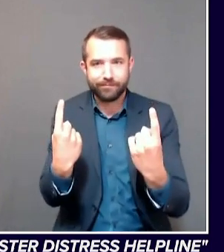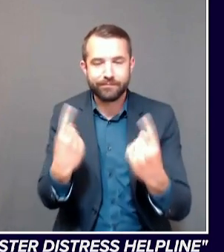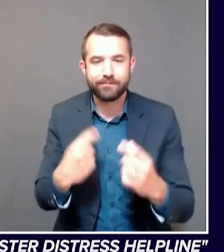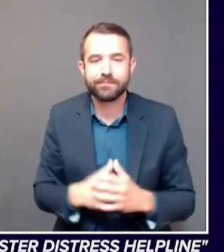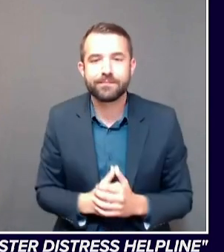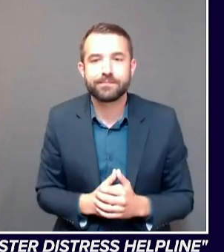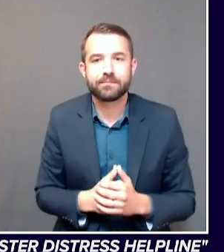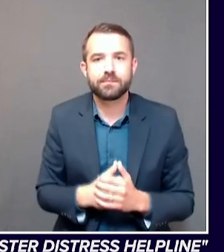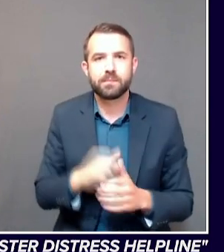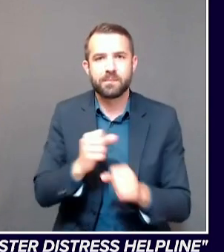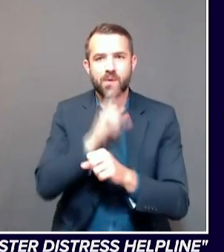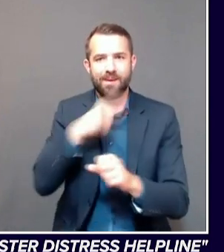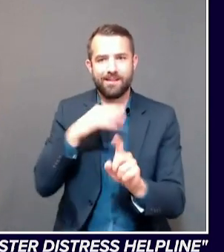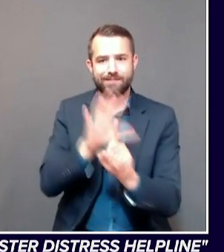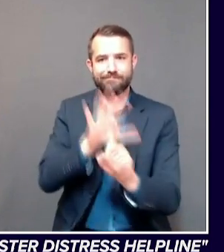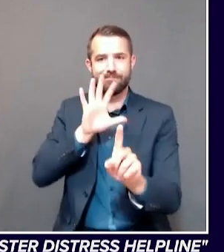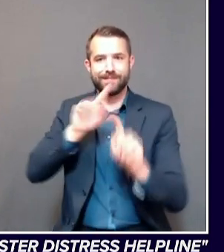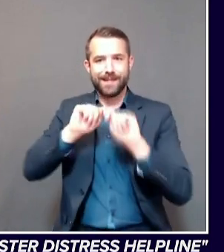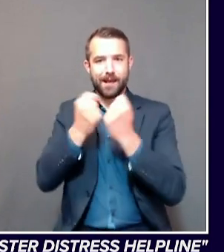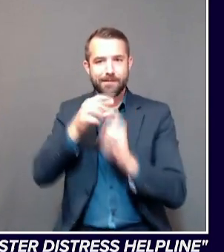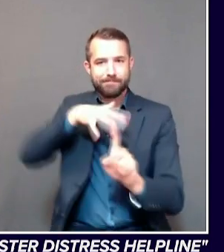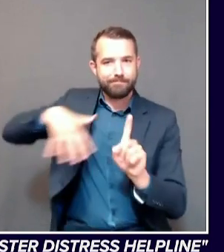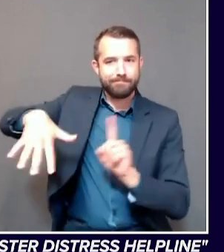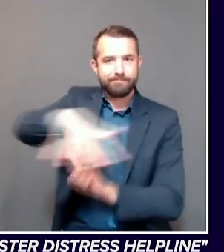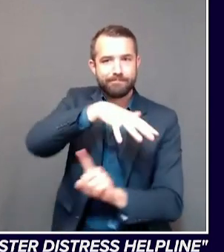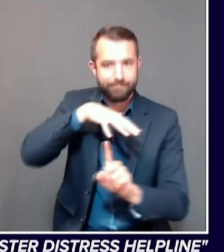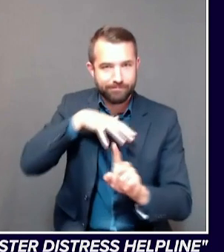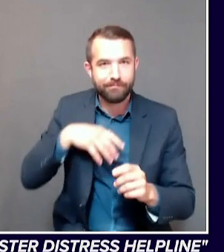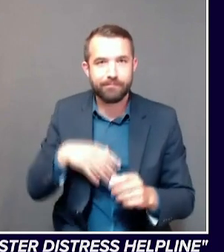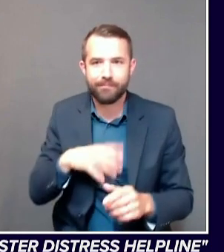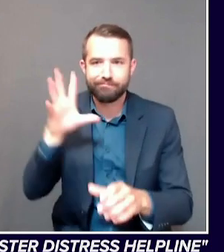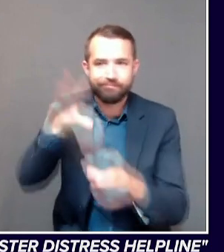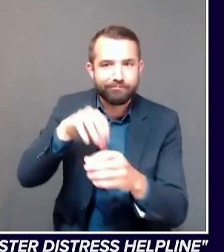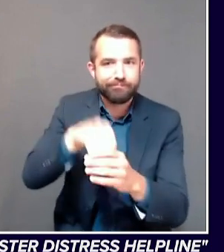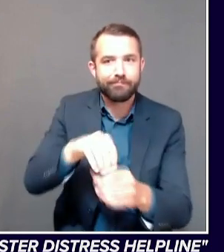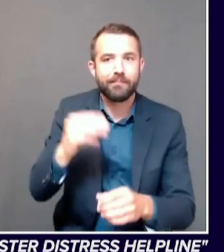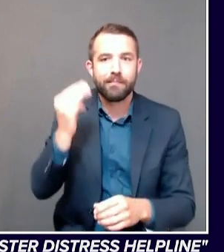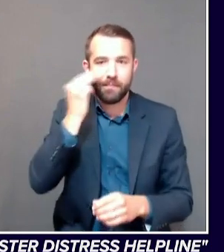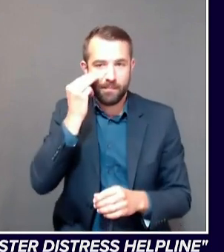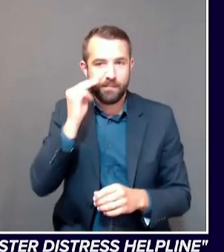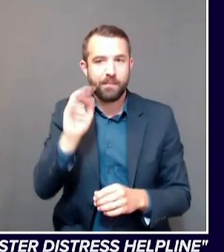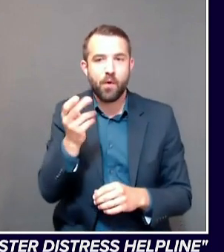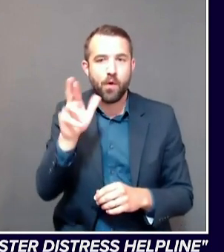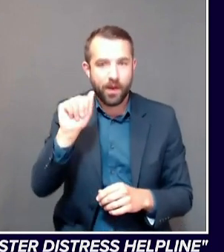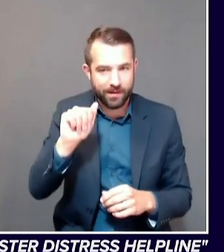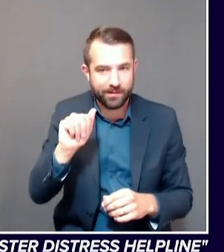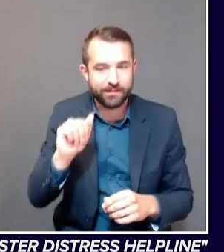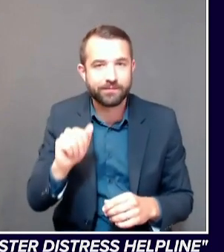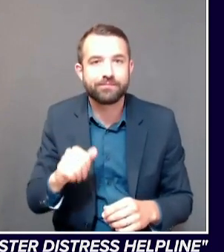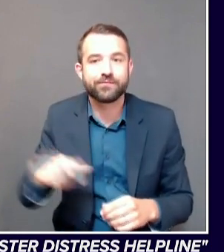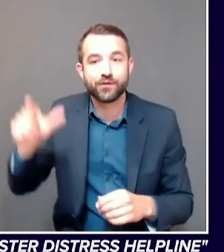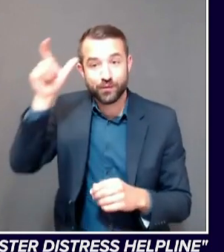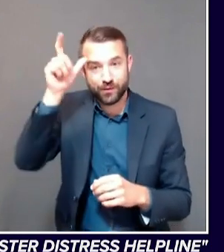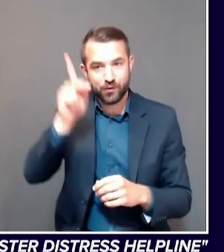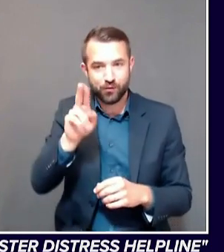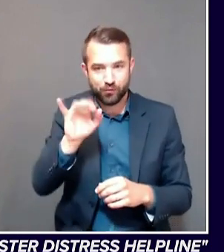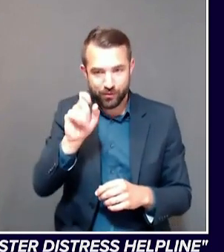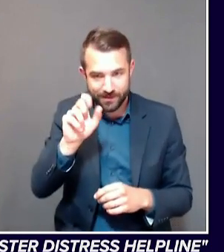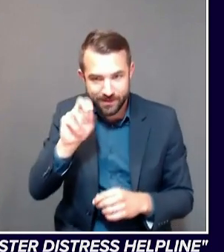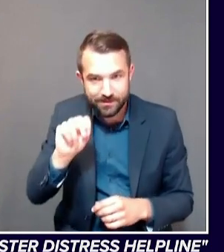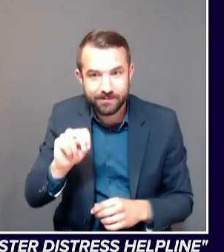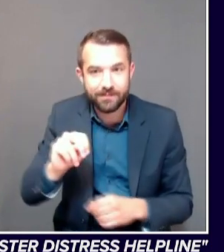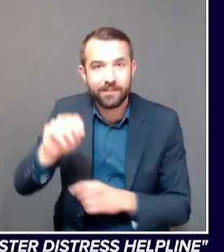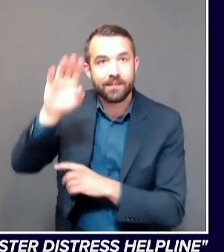camera supporting them. These folks include Maura Nolan, Kristen White, Eva